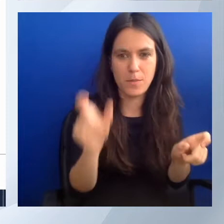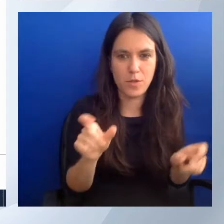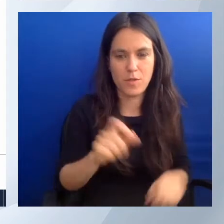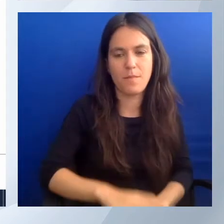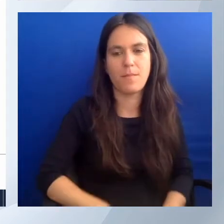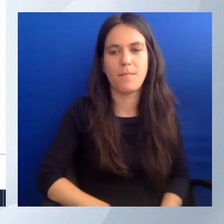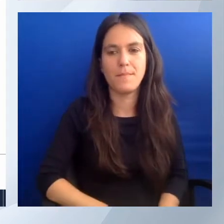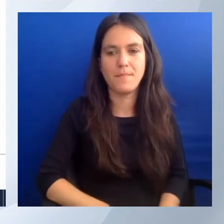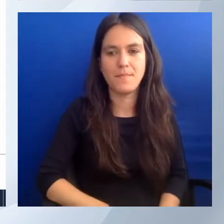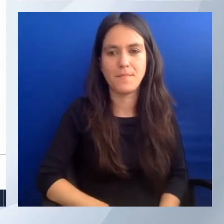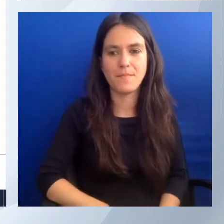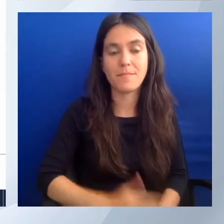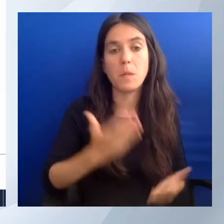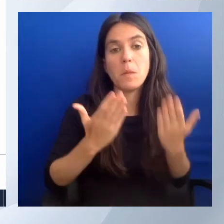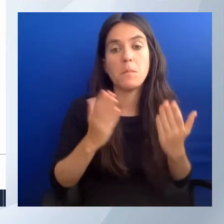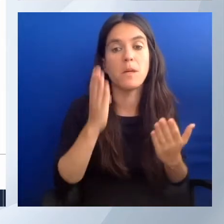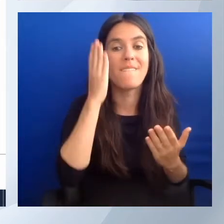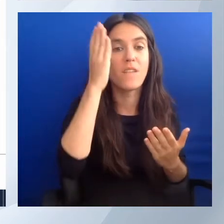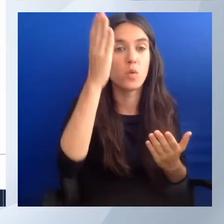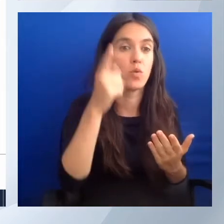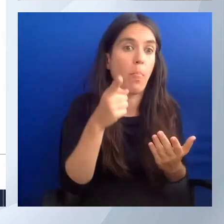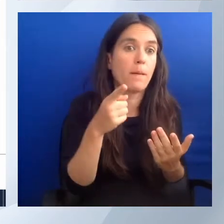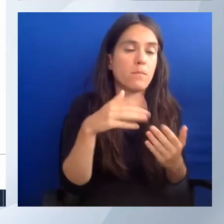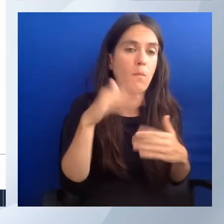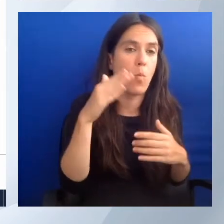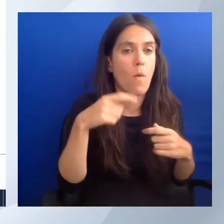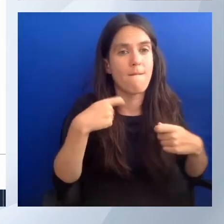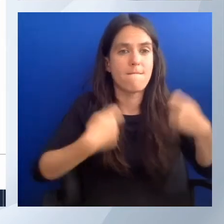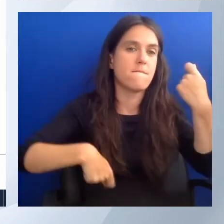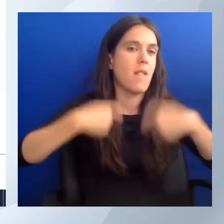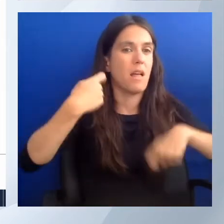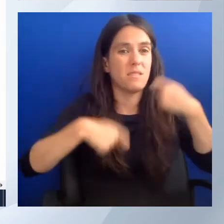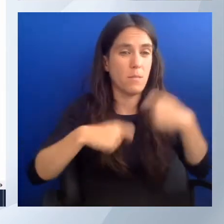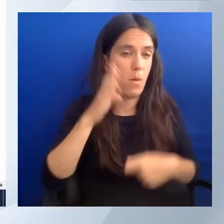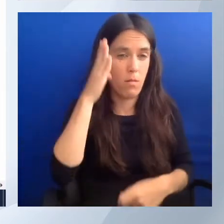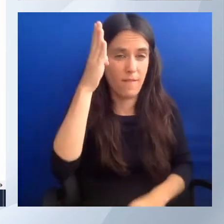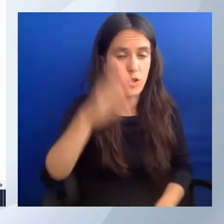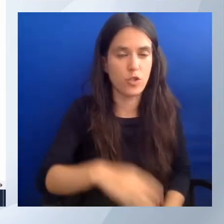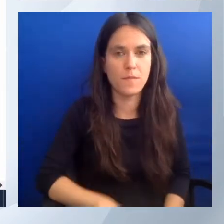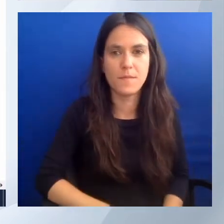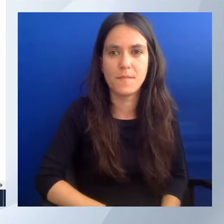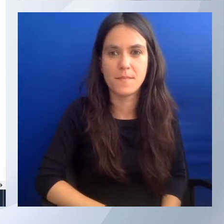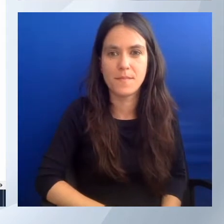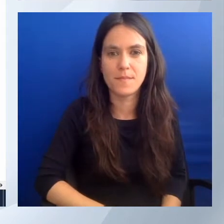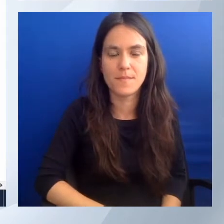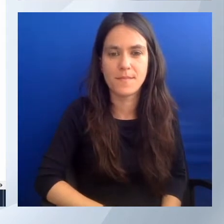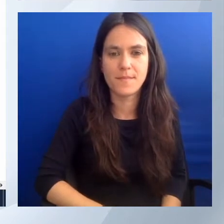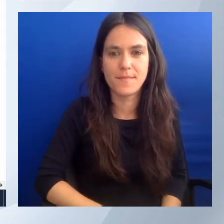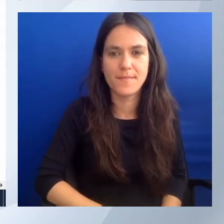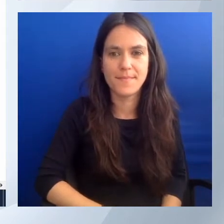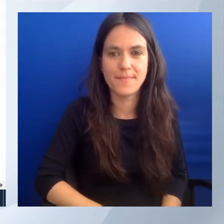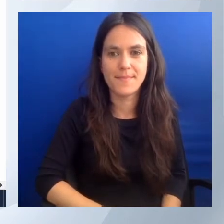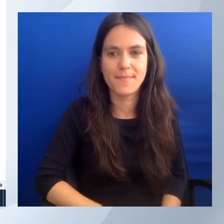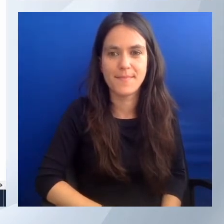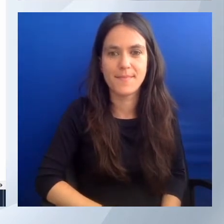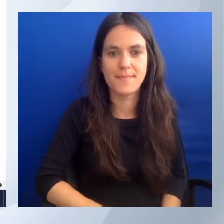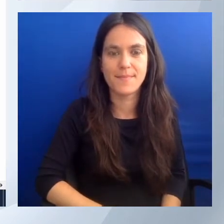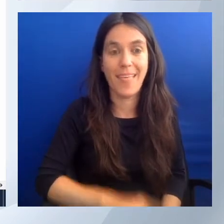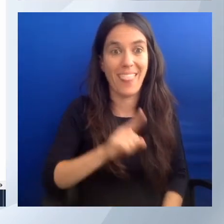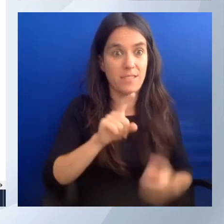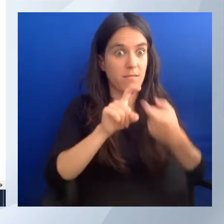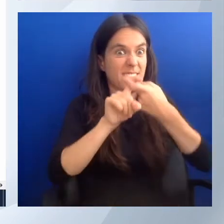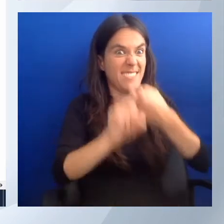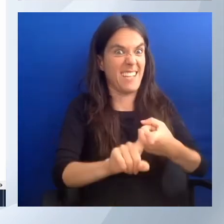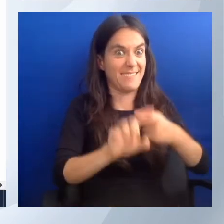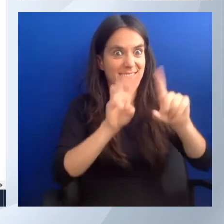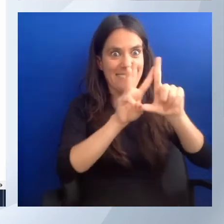perhaps in the future you do have some more flexibility around that. So that's running a static site. That means